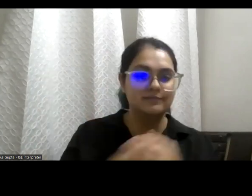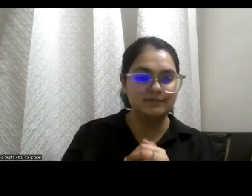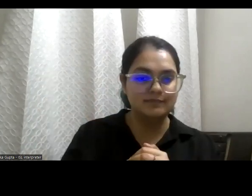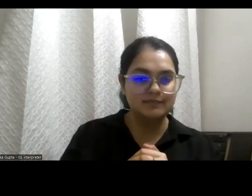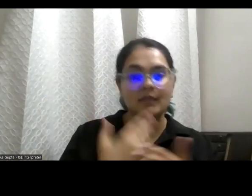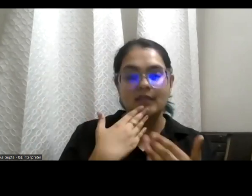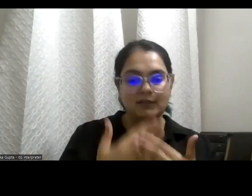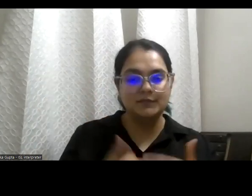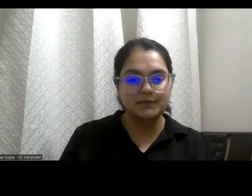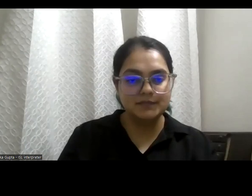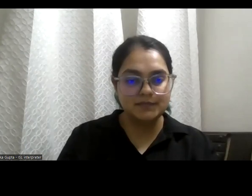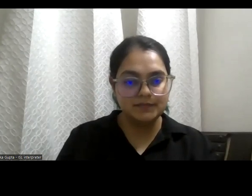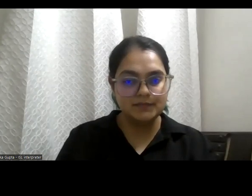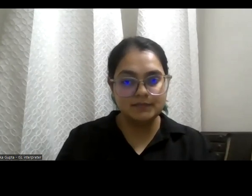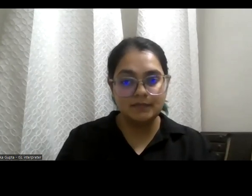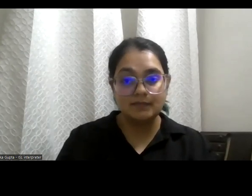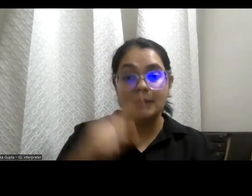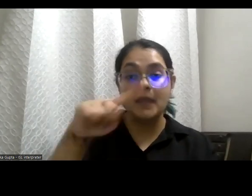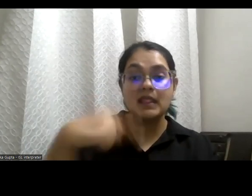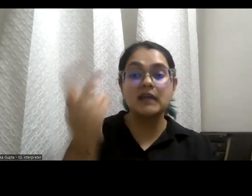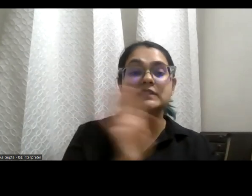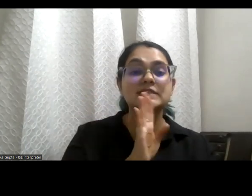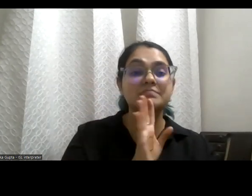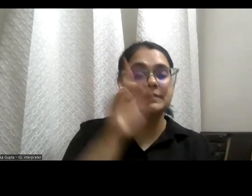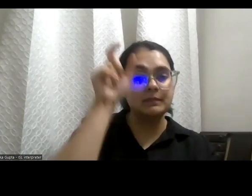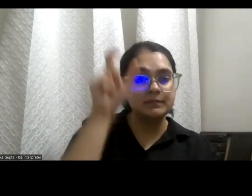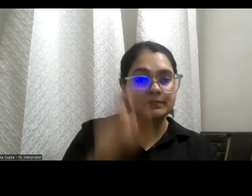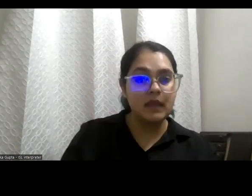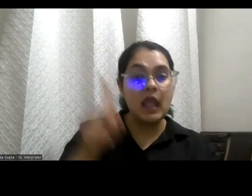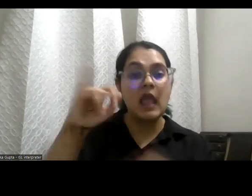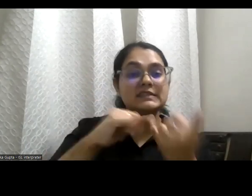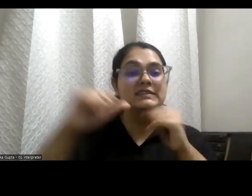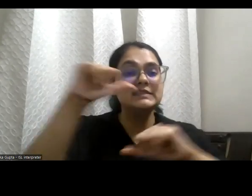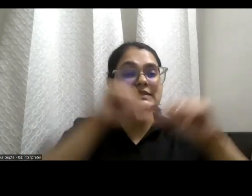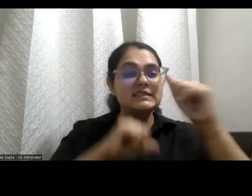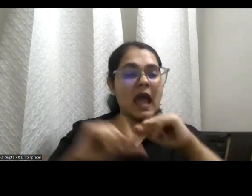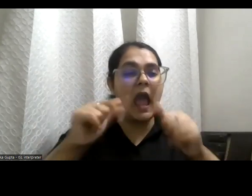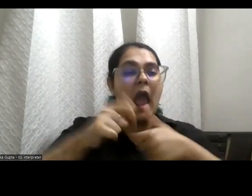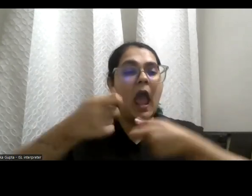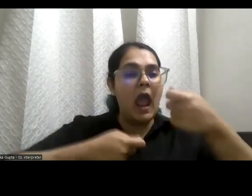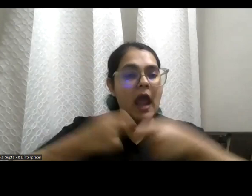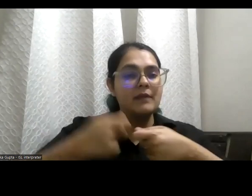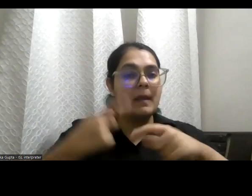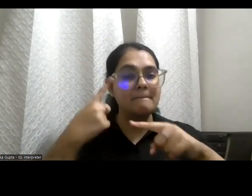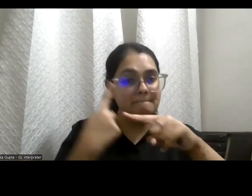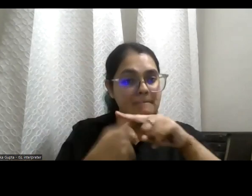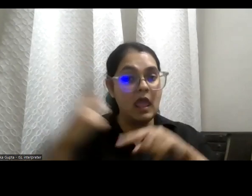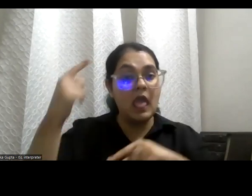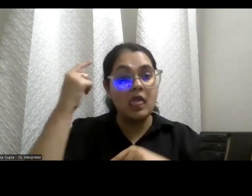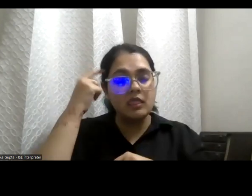so much. Our next speaker is a science administrator and the brain behind